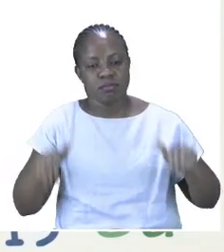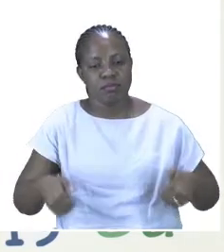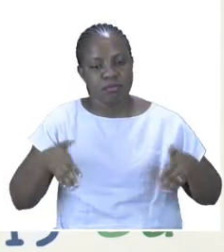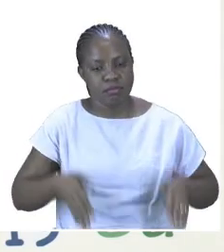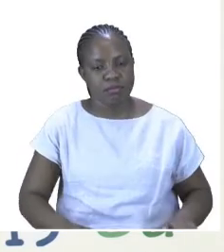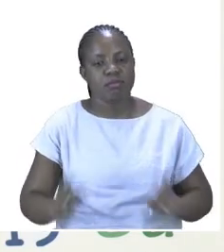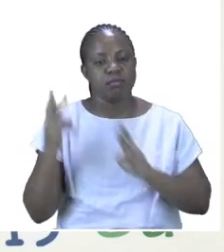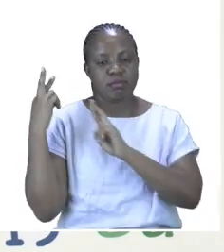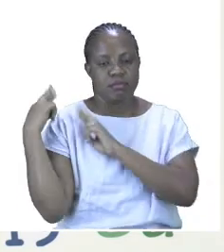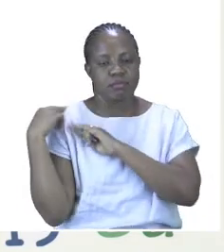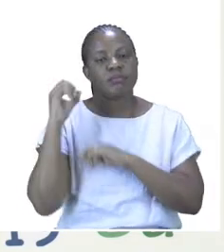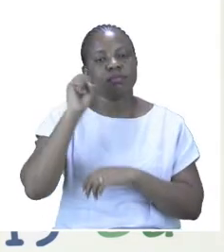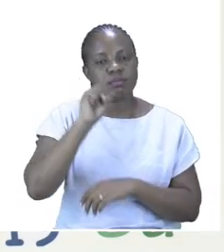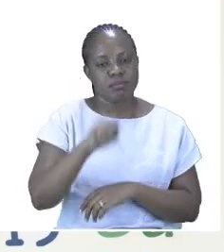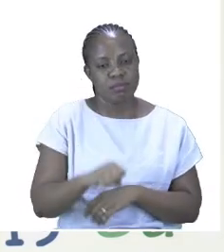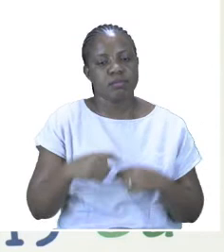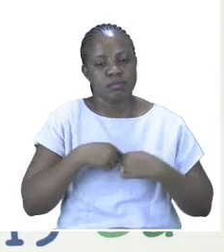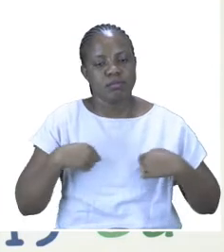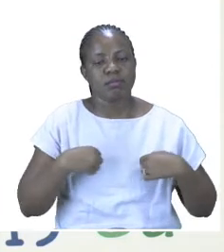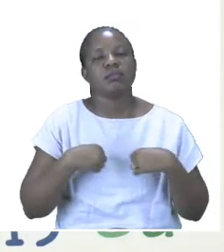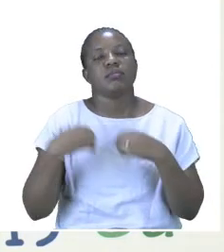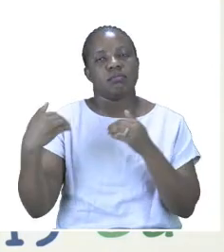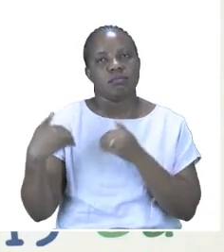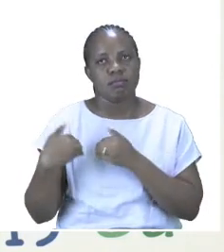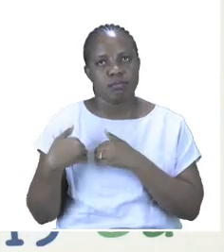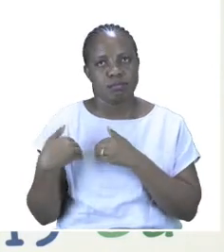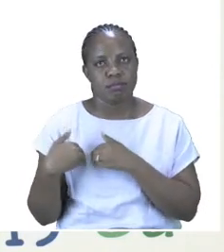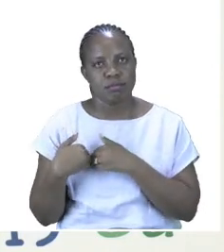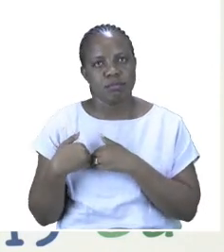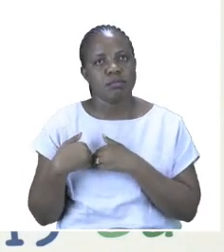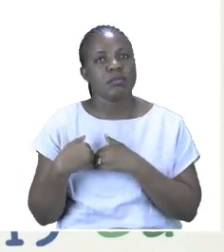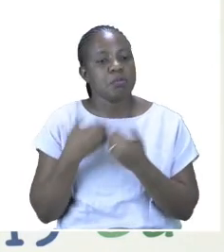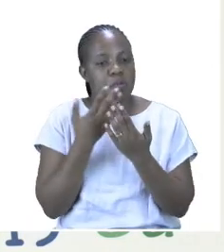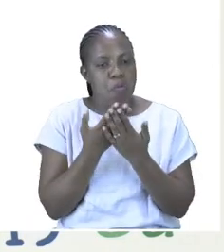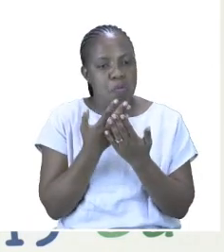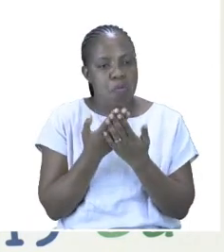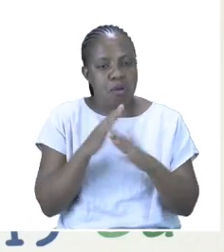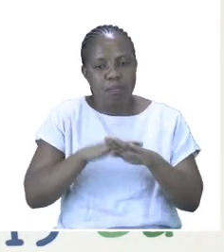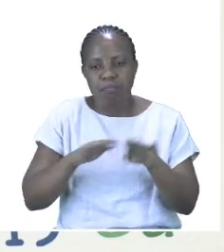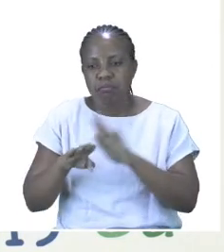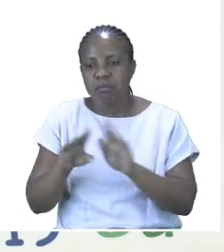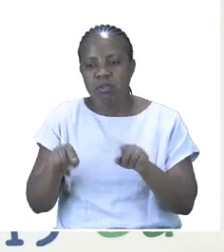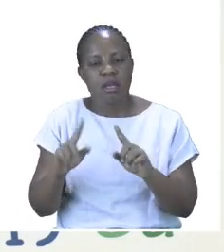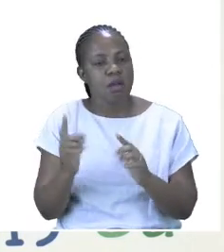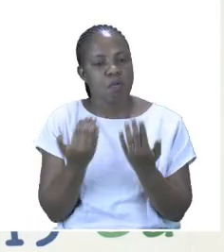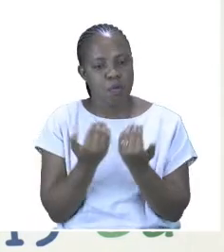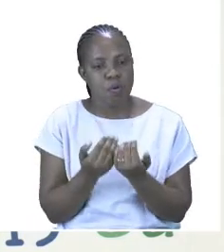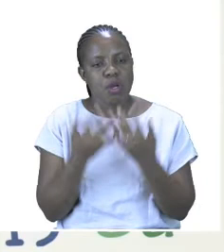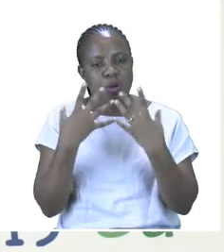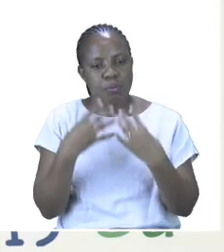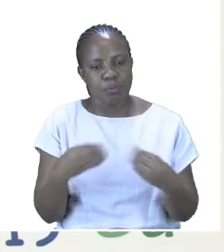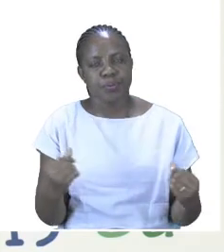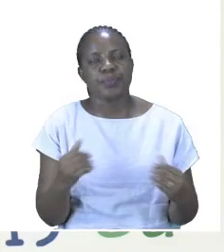girls and that we care. Make sure that you do not touch anything whilst your hands are wet. Well